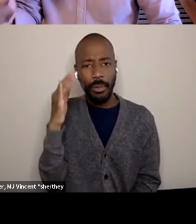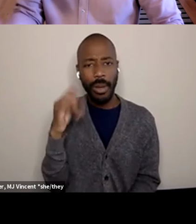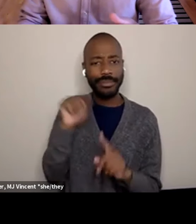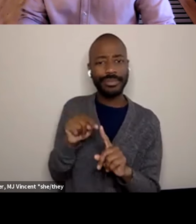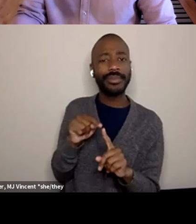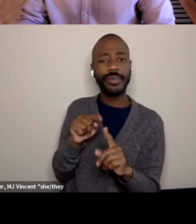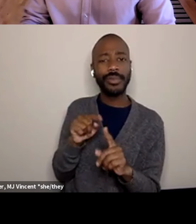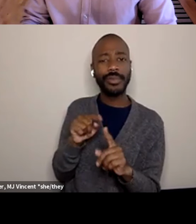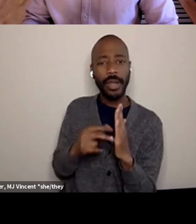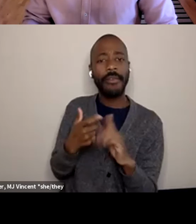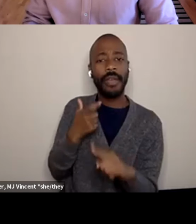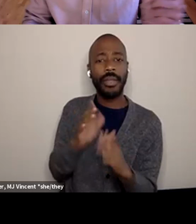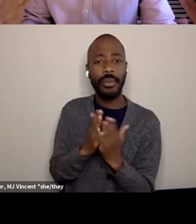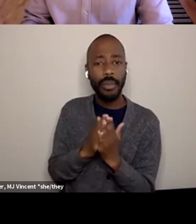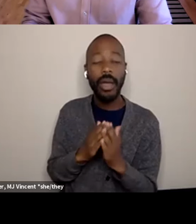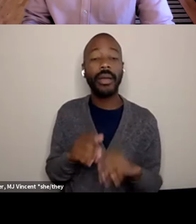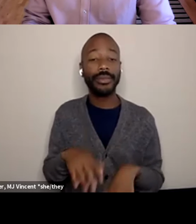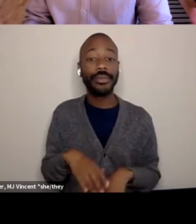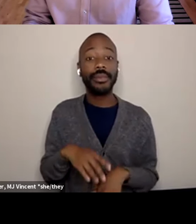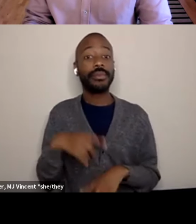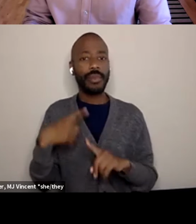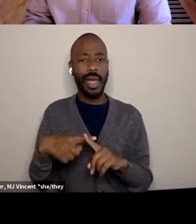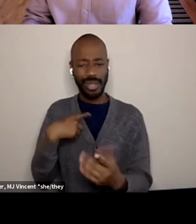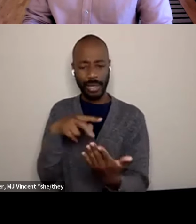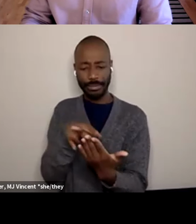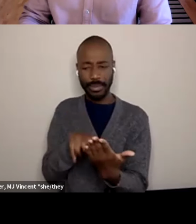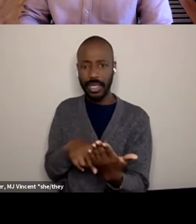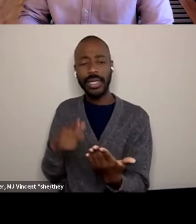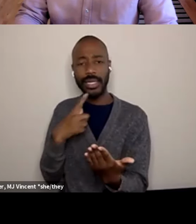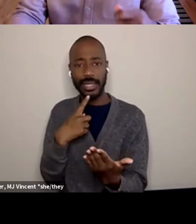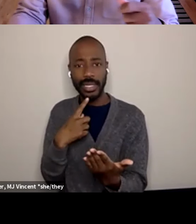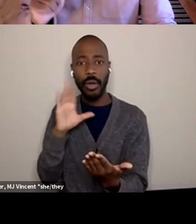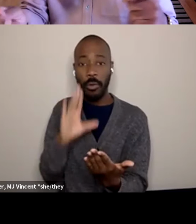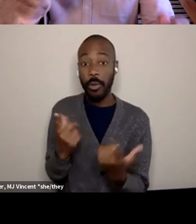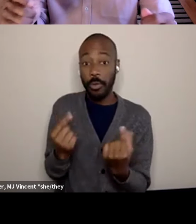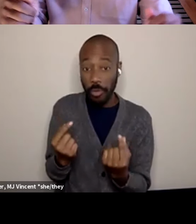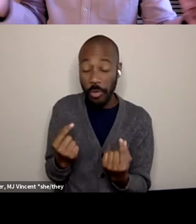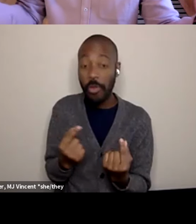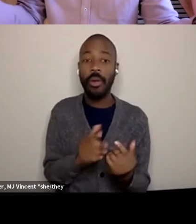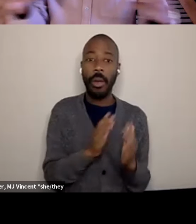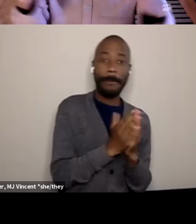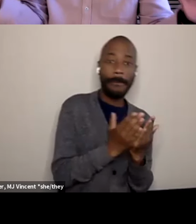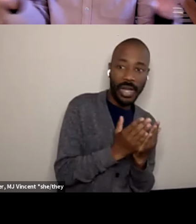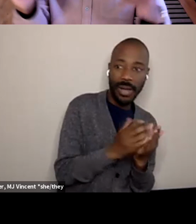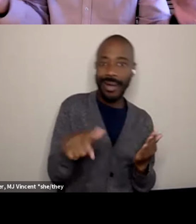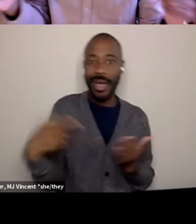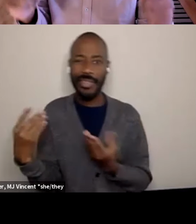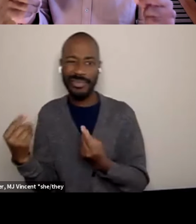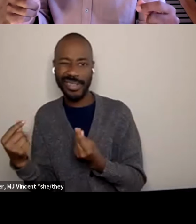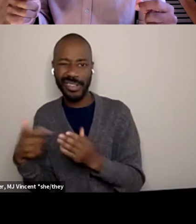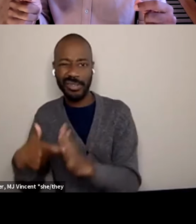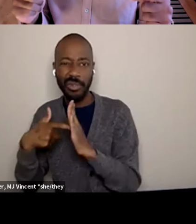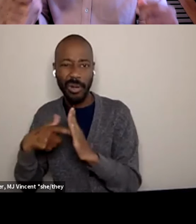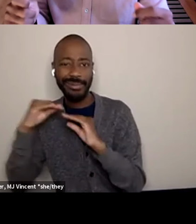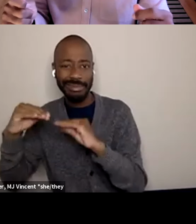sometimes she would stand the textbook next to the other materials that they were given to read and talk about, and essentially putting these texts in